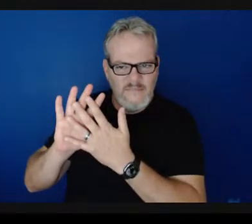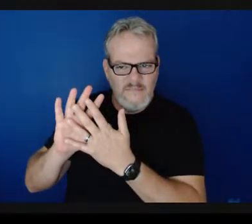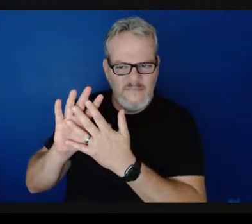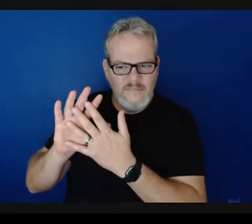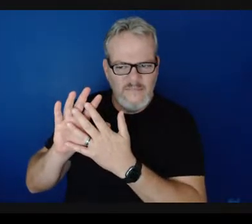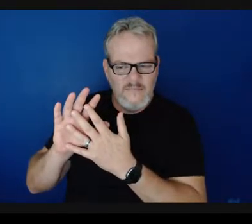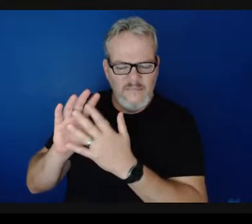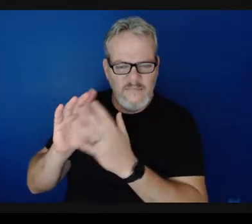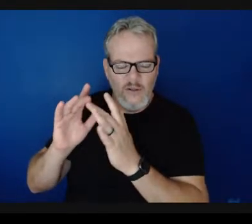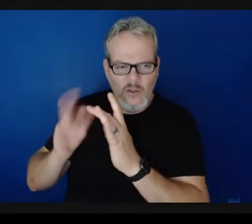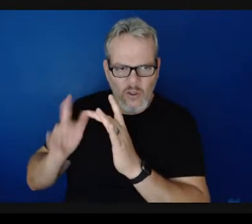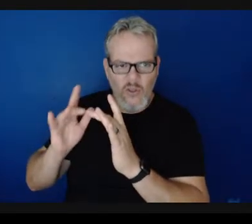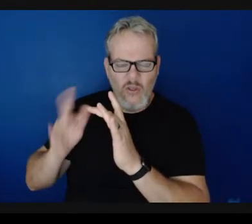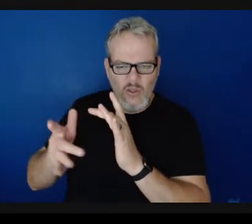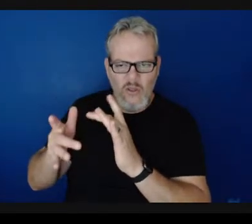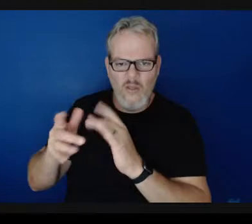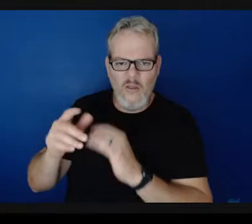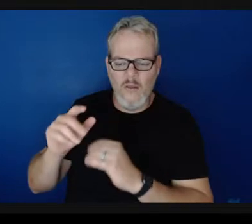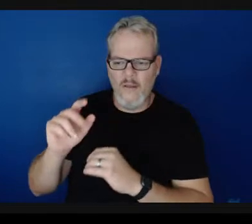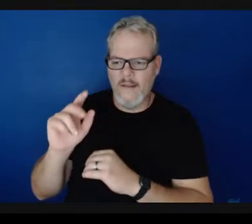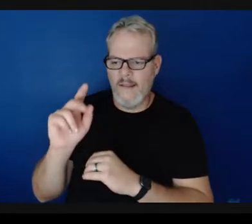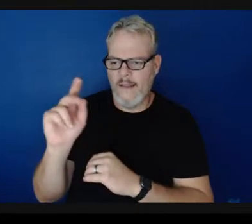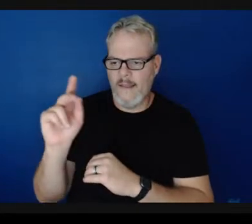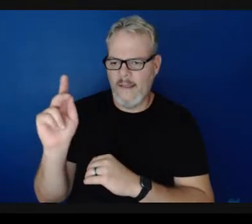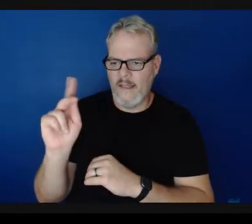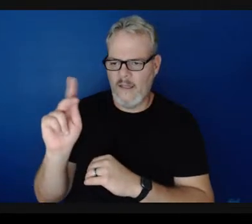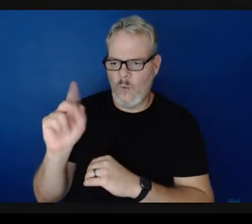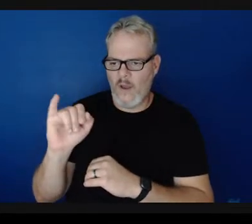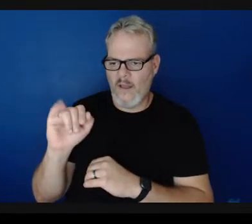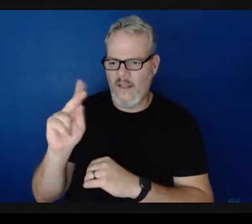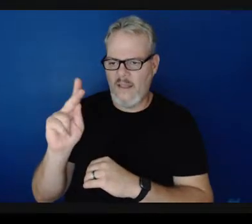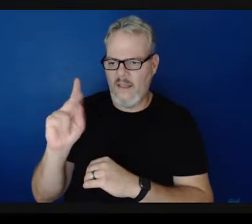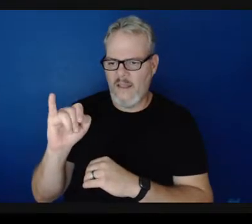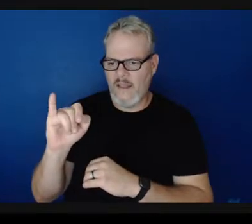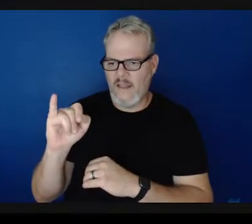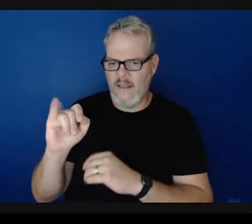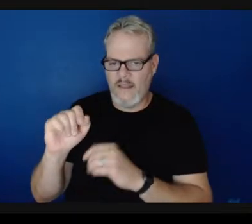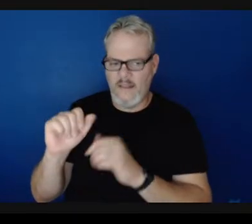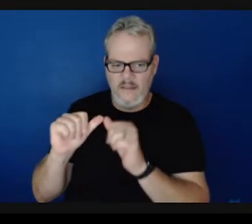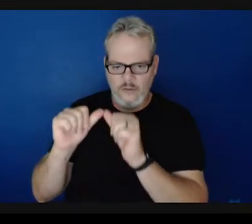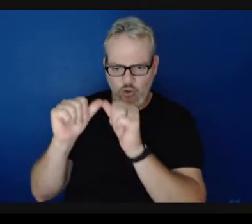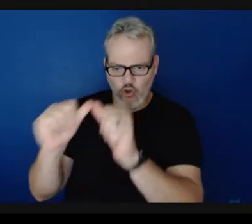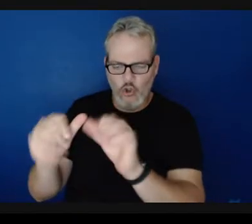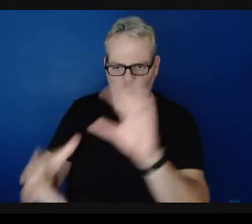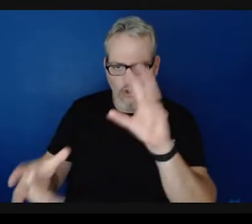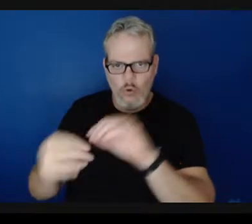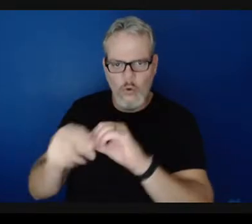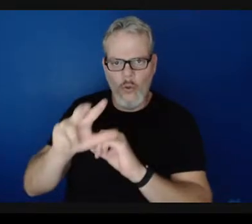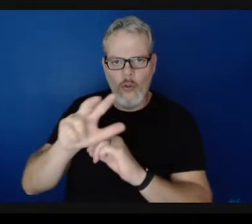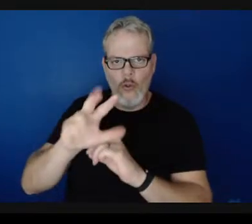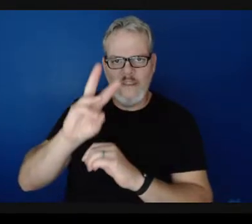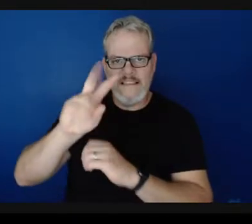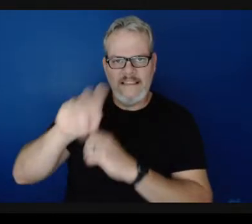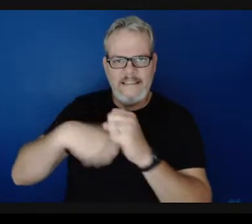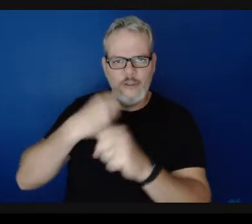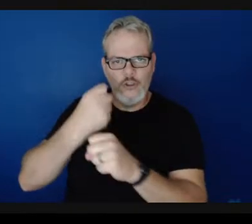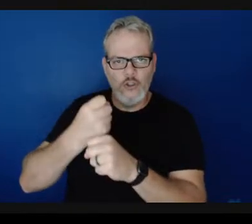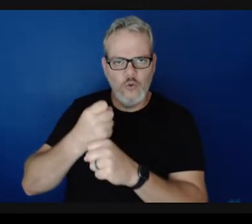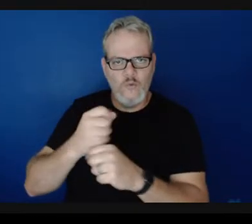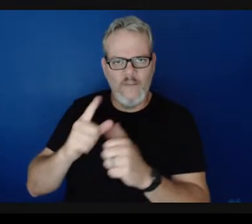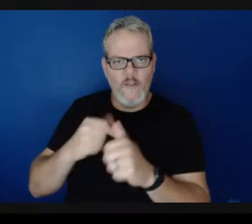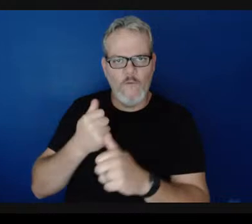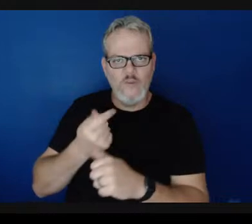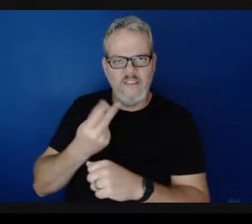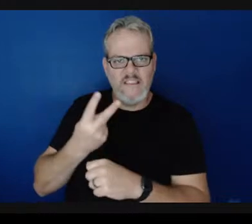harden all the way to the center at 200 feet down, 36 years. Within the first couple of years,